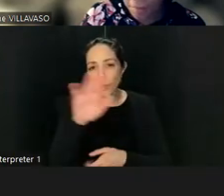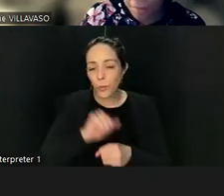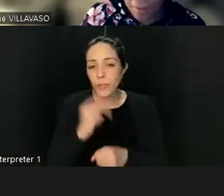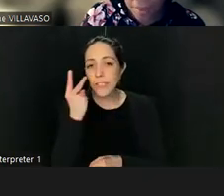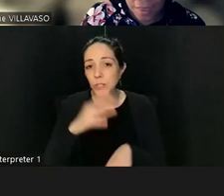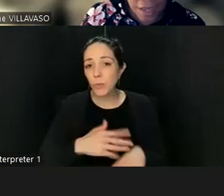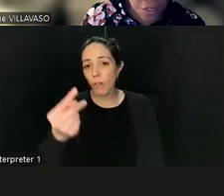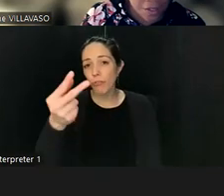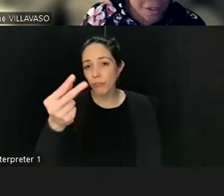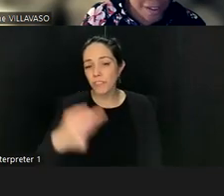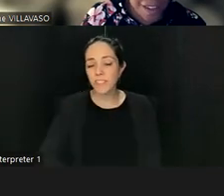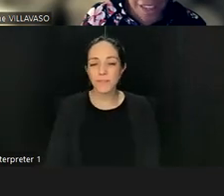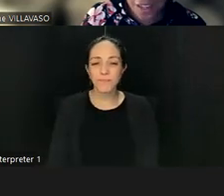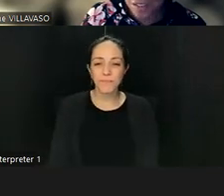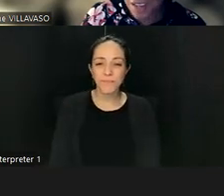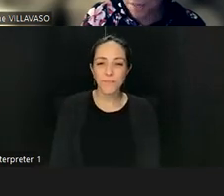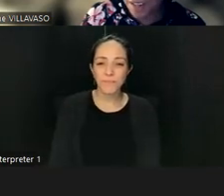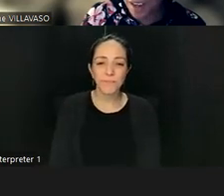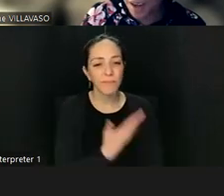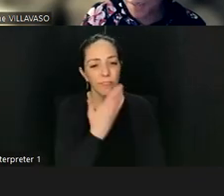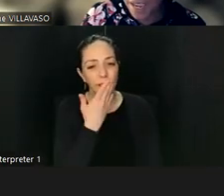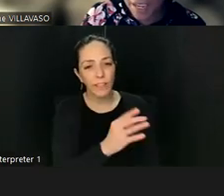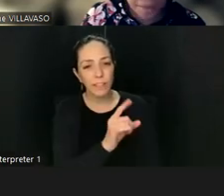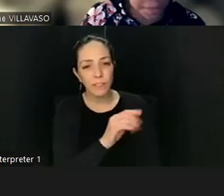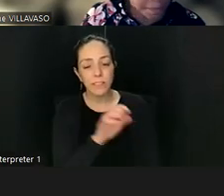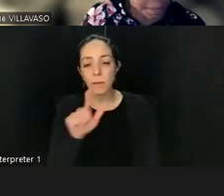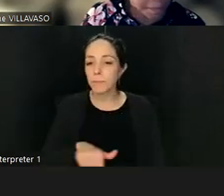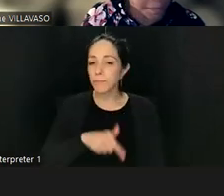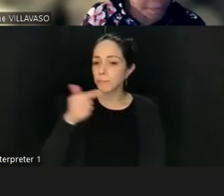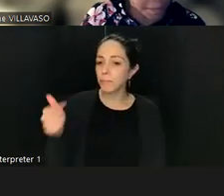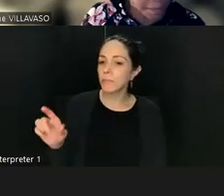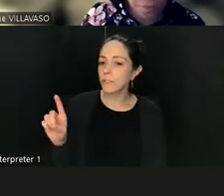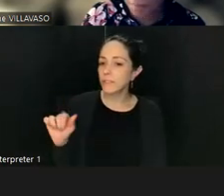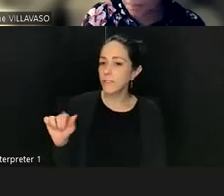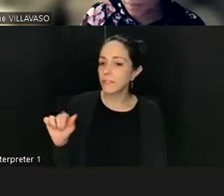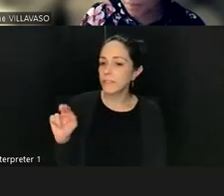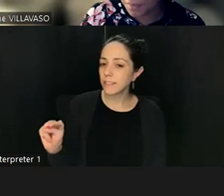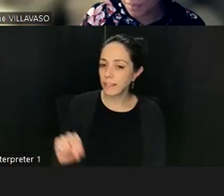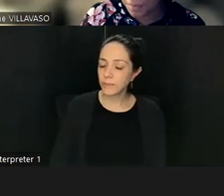Thursday. Thank you. Thank you, Debbie. Dan?